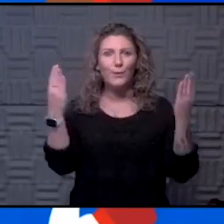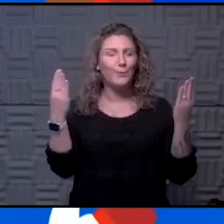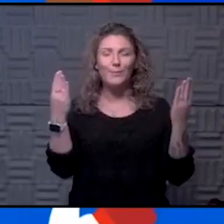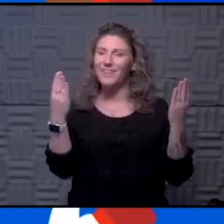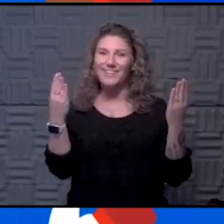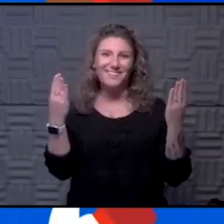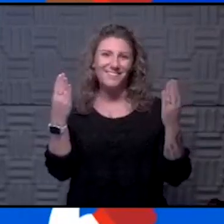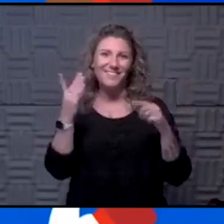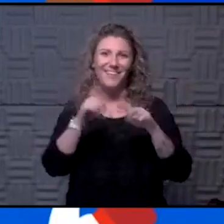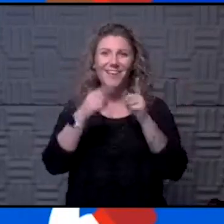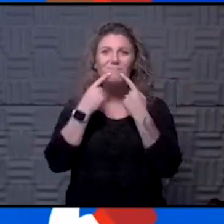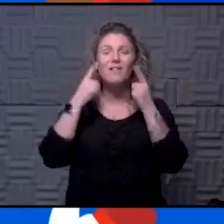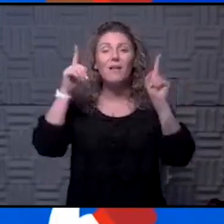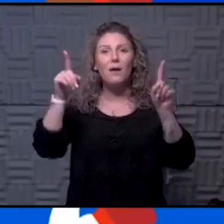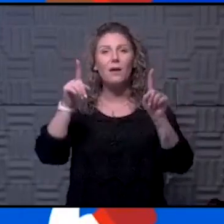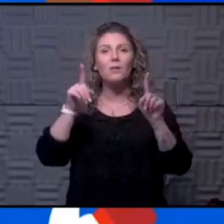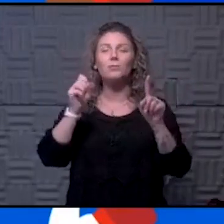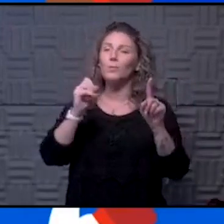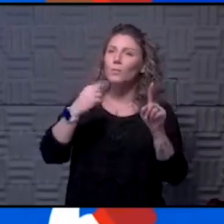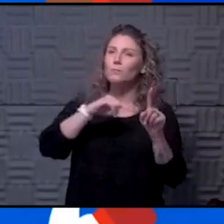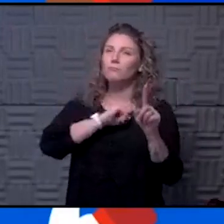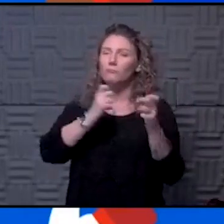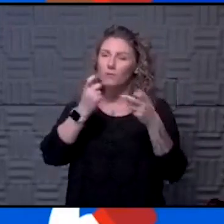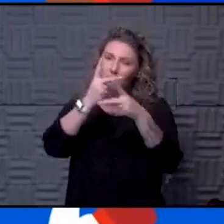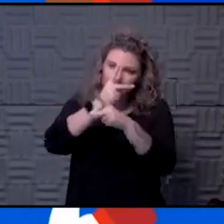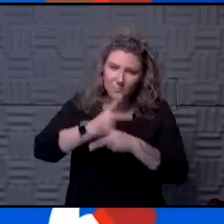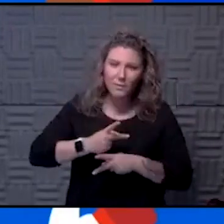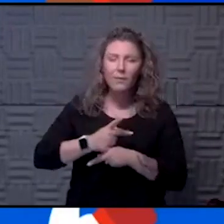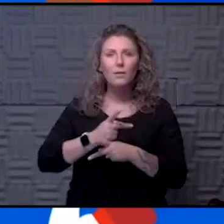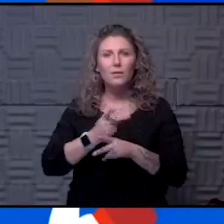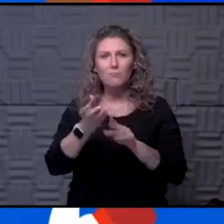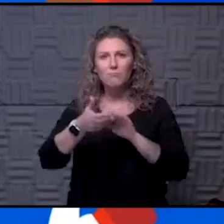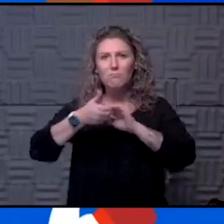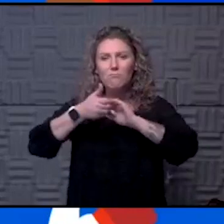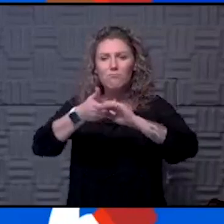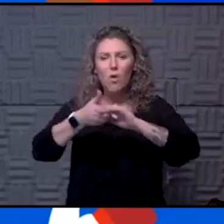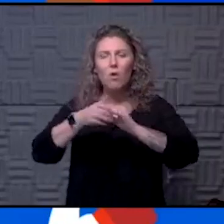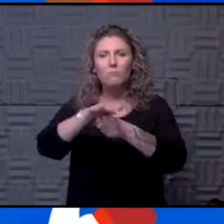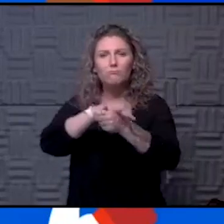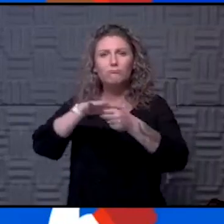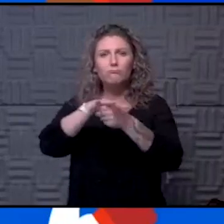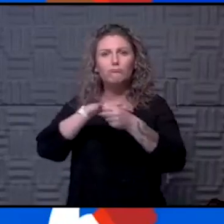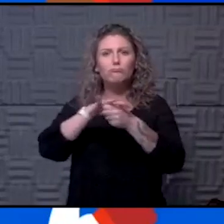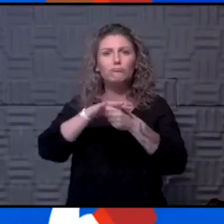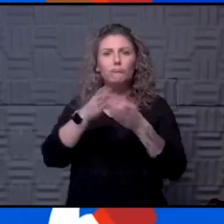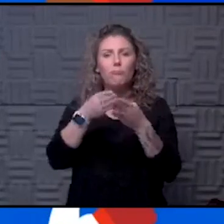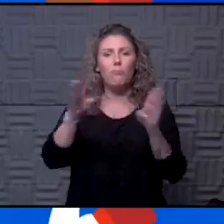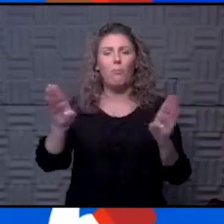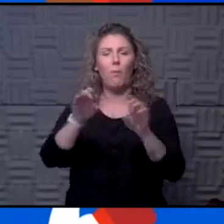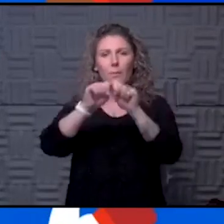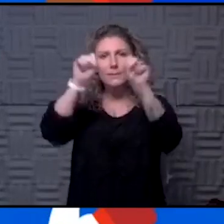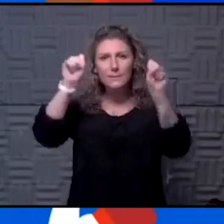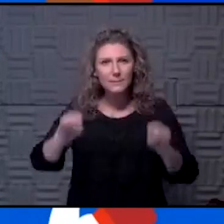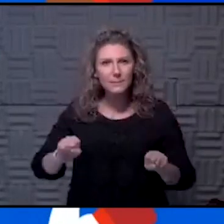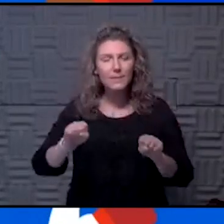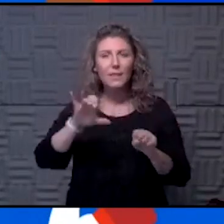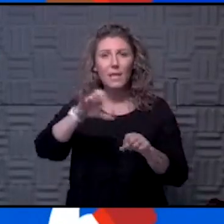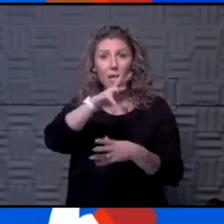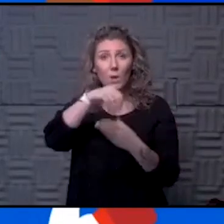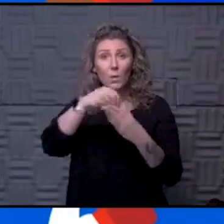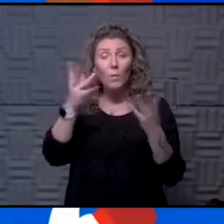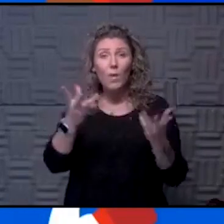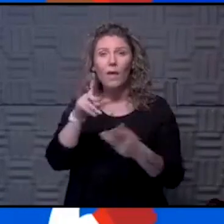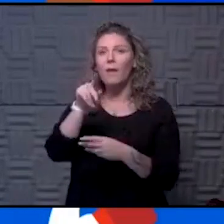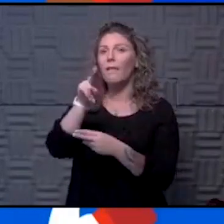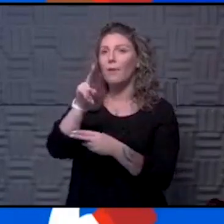we have been working with our partners in the local public health system, and that includes